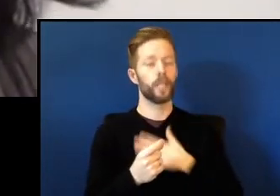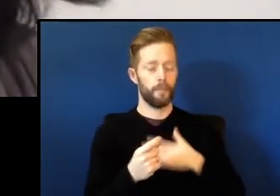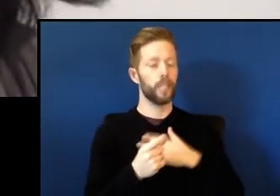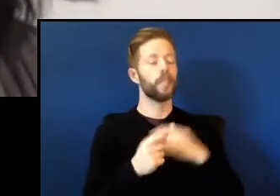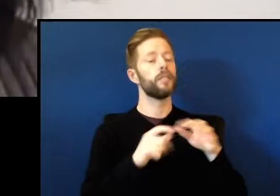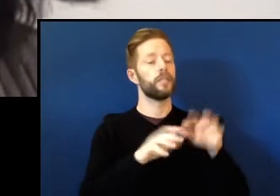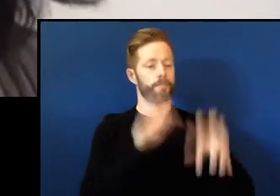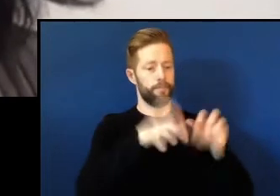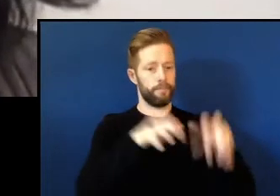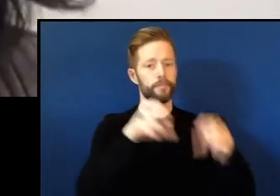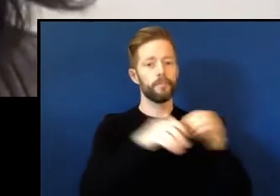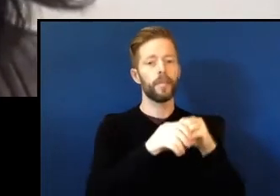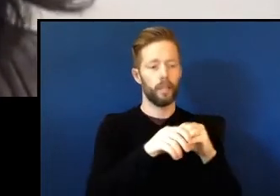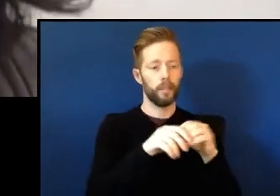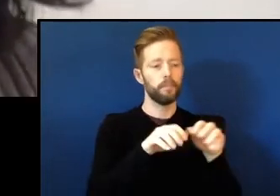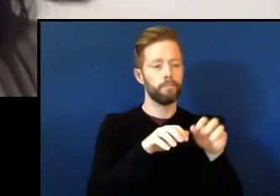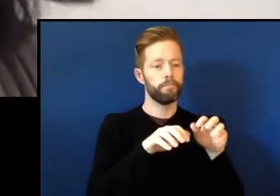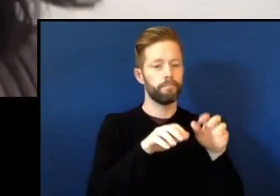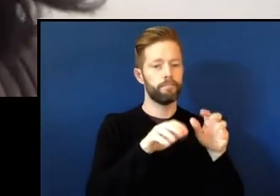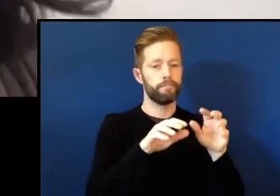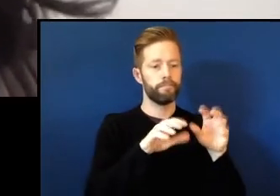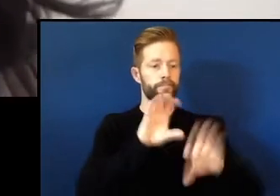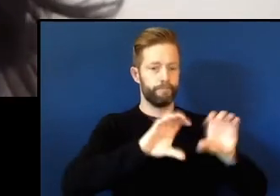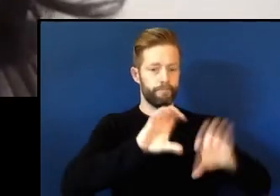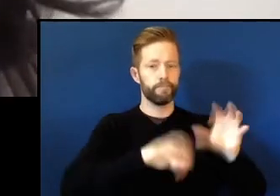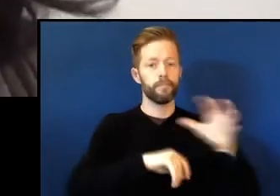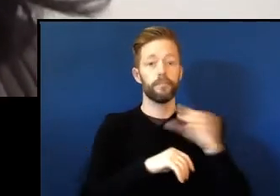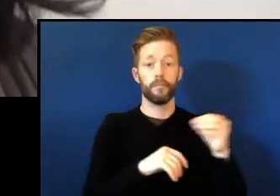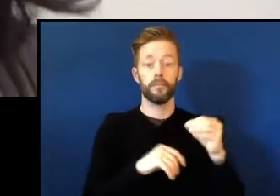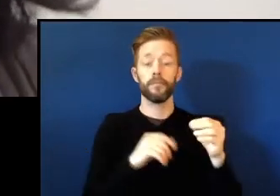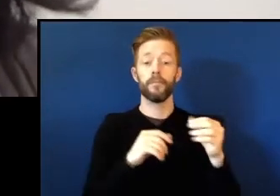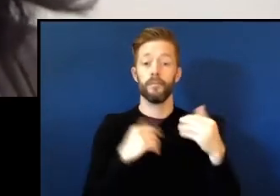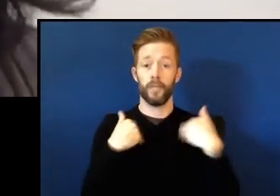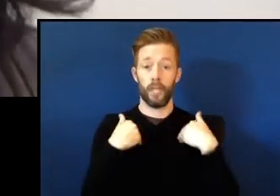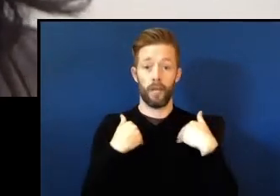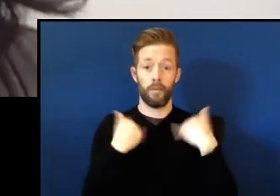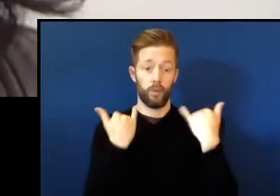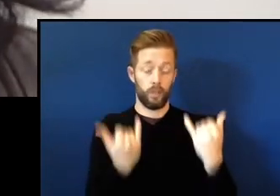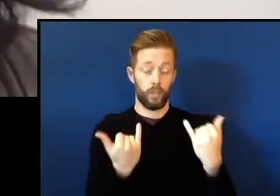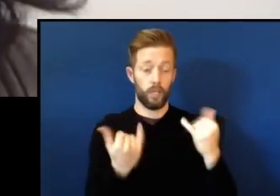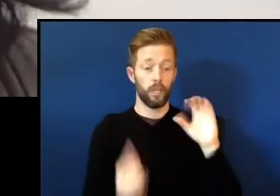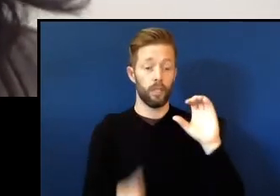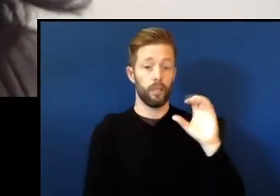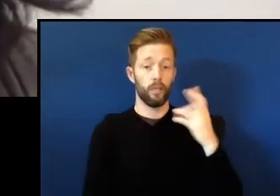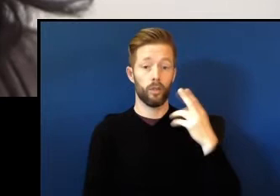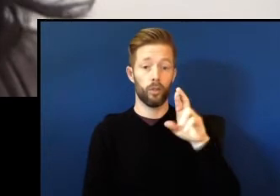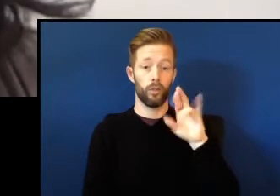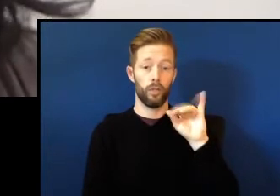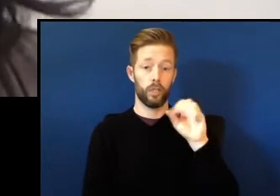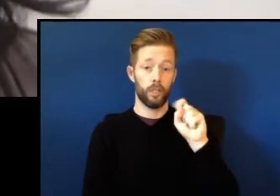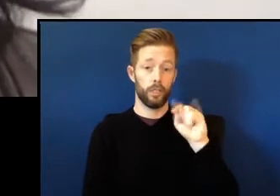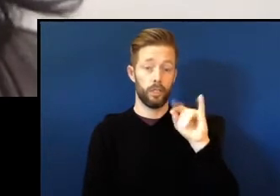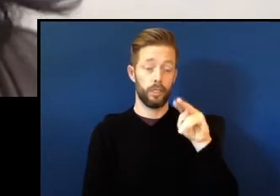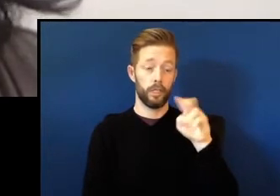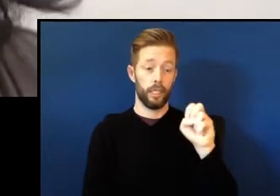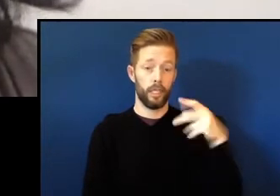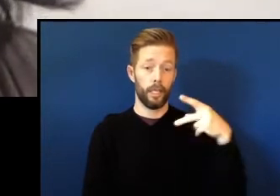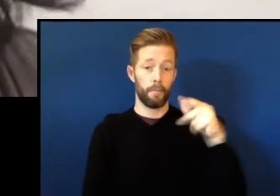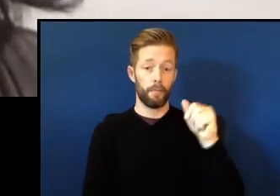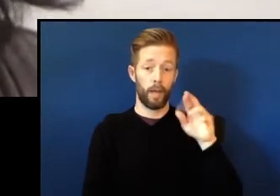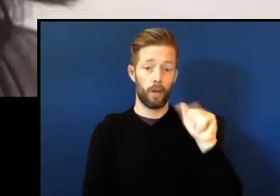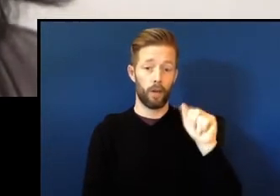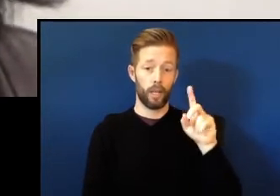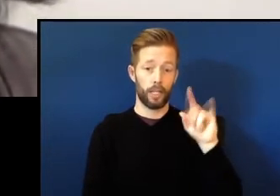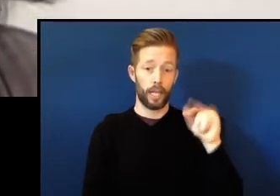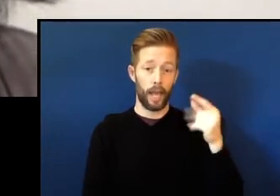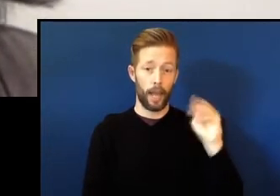Q&A box. And we do have also, with us today, Christine Herodine, who is also part of the STEMI team,